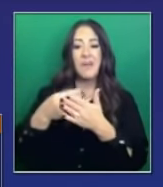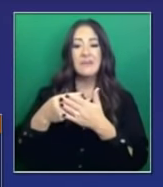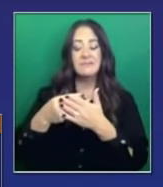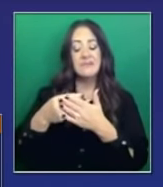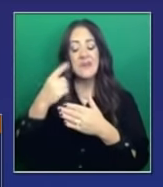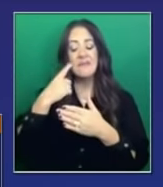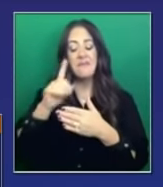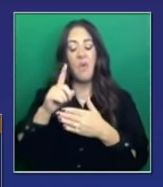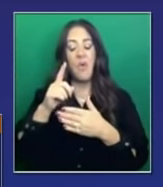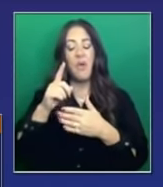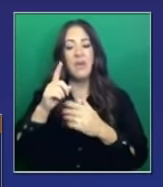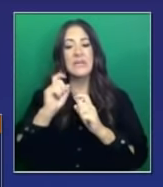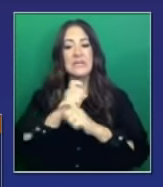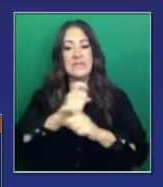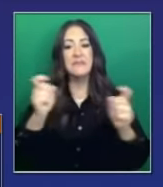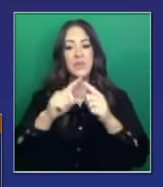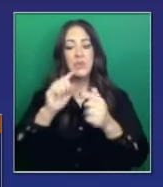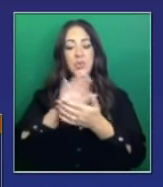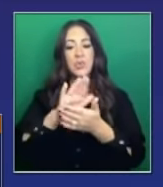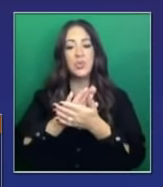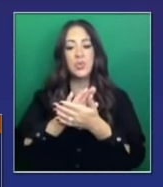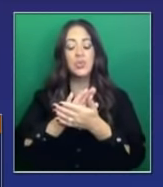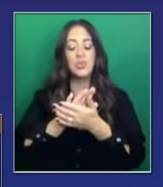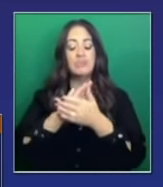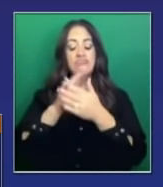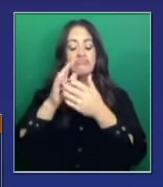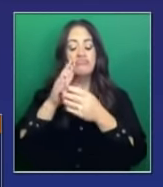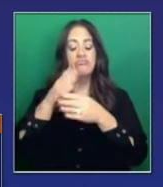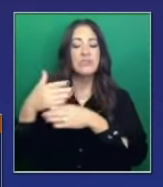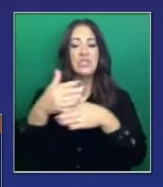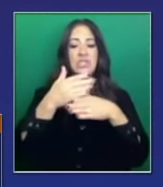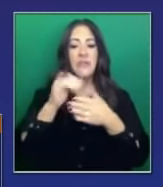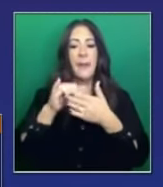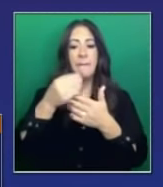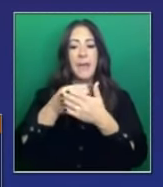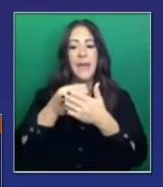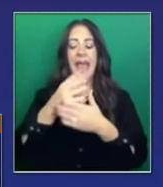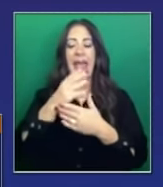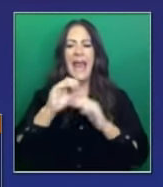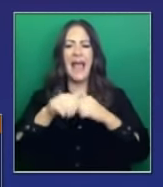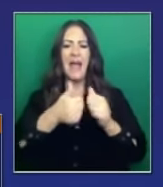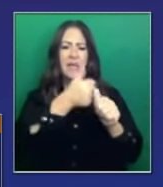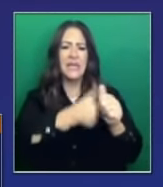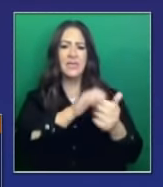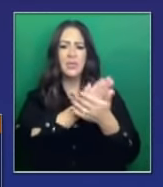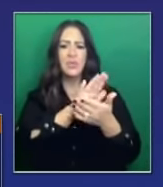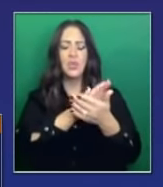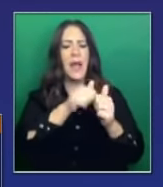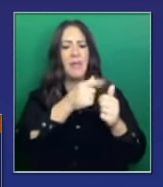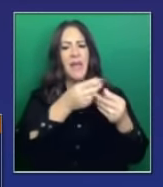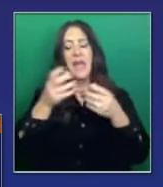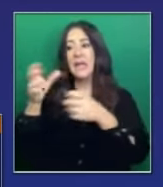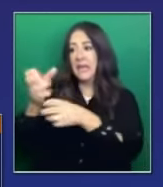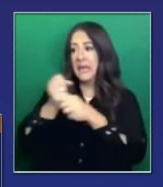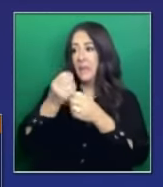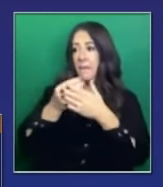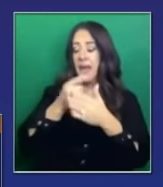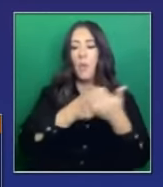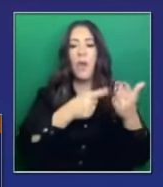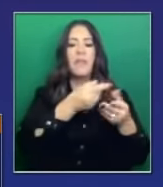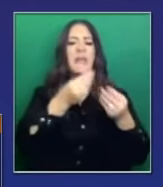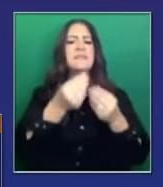like and that level of funding available and where those dollars are being invested, where they're being spent. What does my school